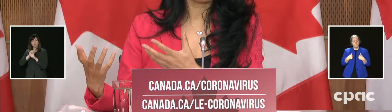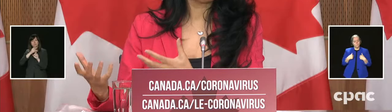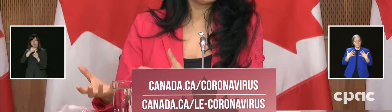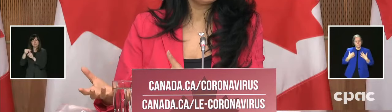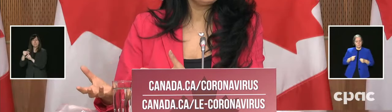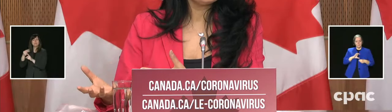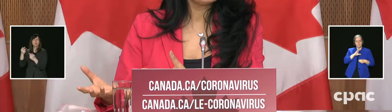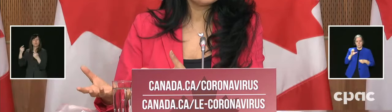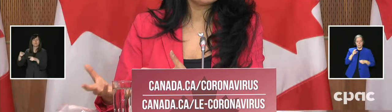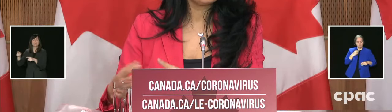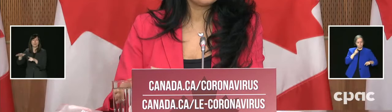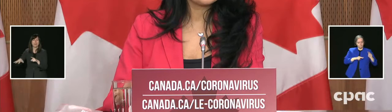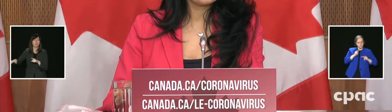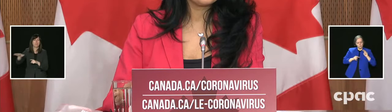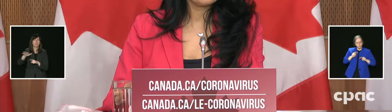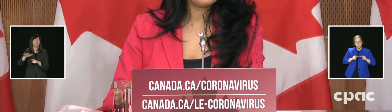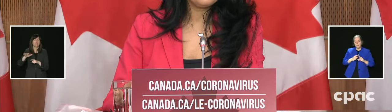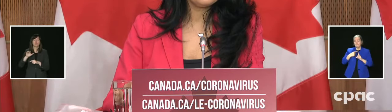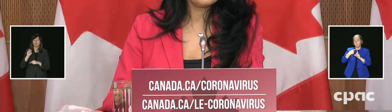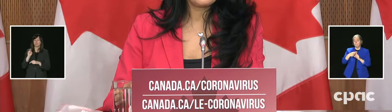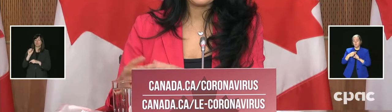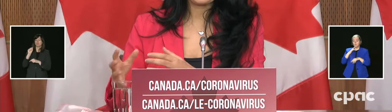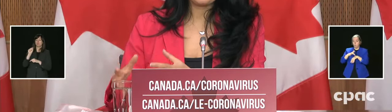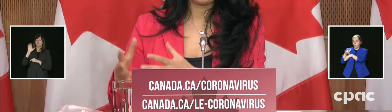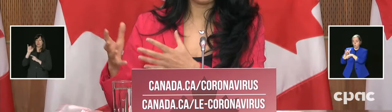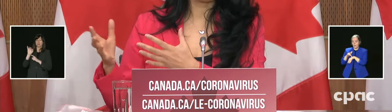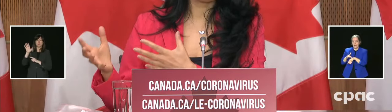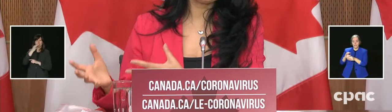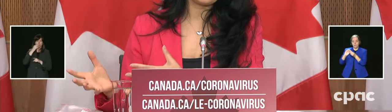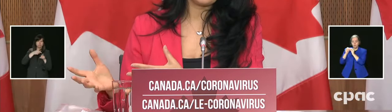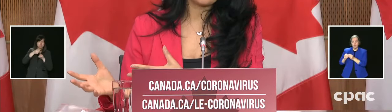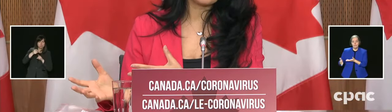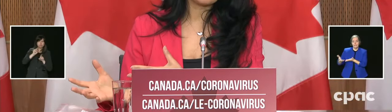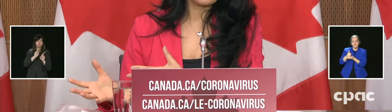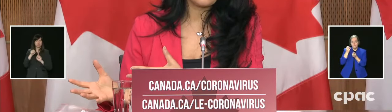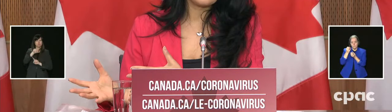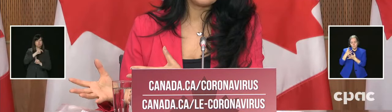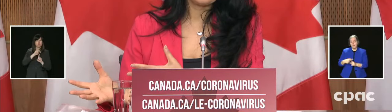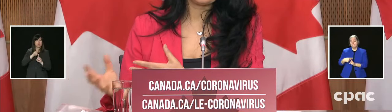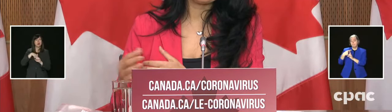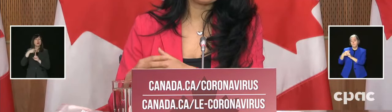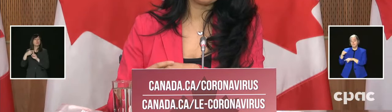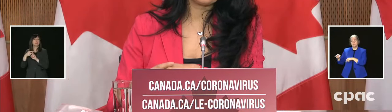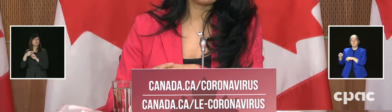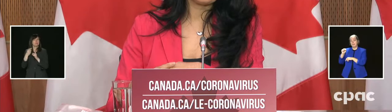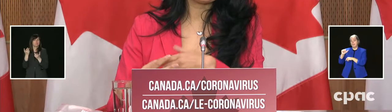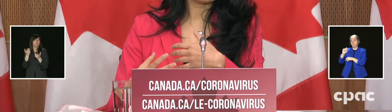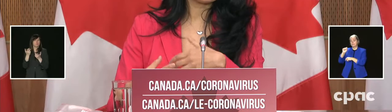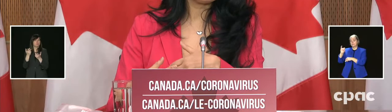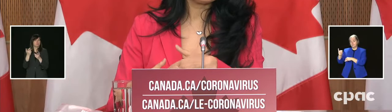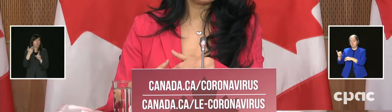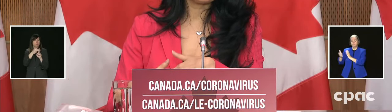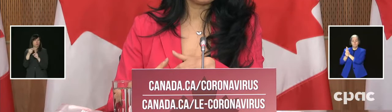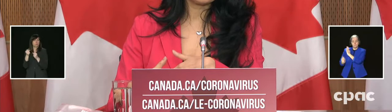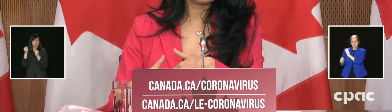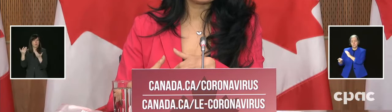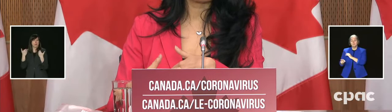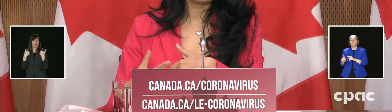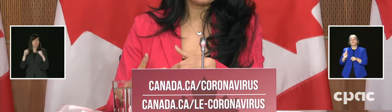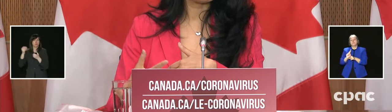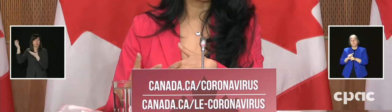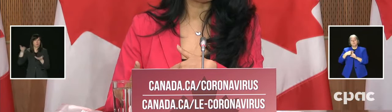their expertise and their expert opinion, and then also looking at the supply situation. And that recommendation